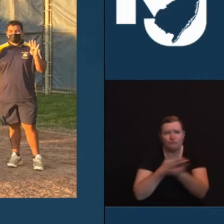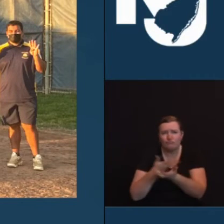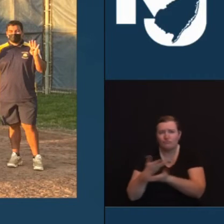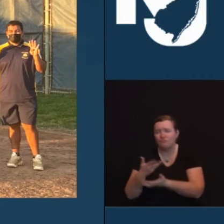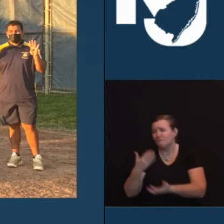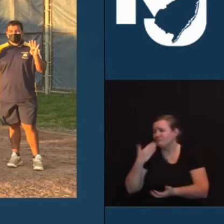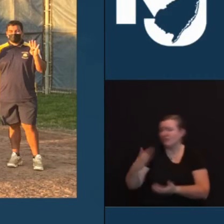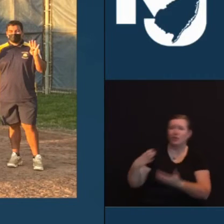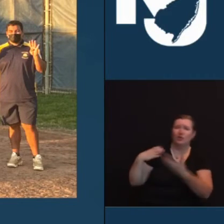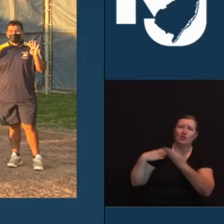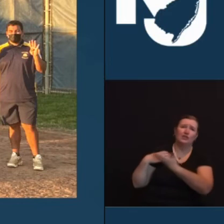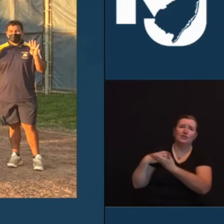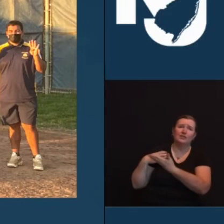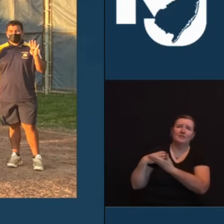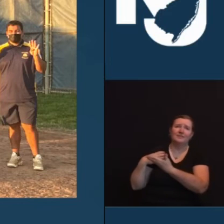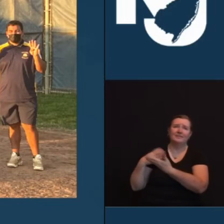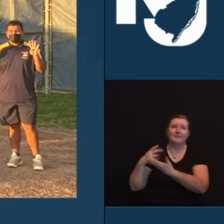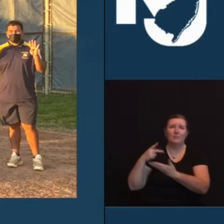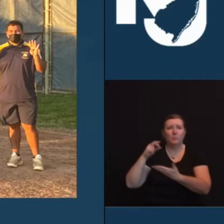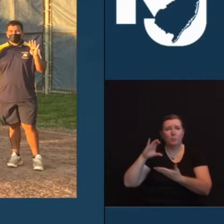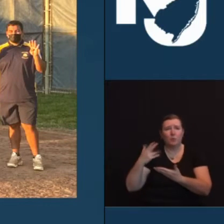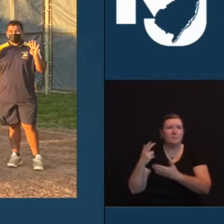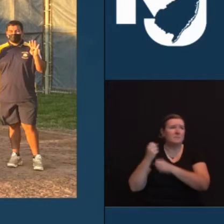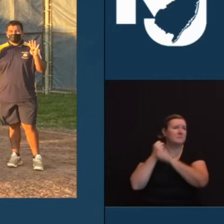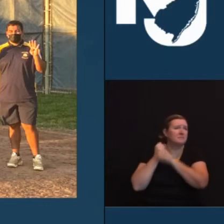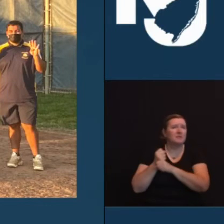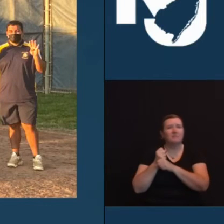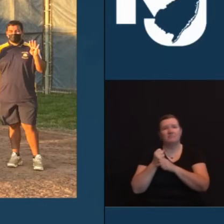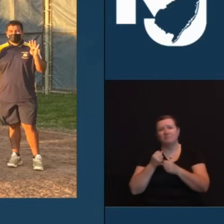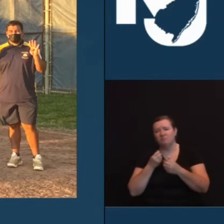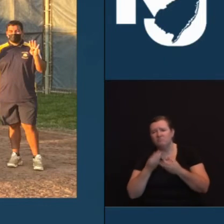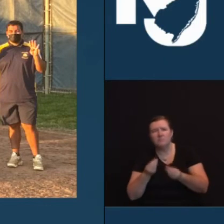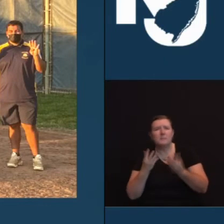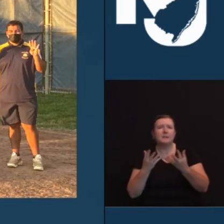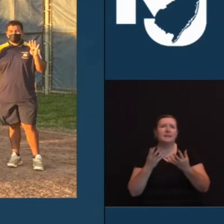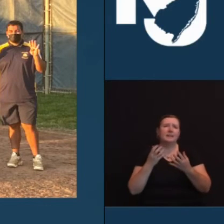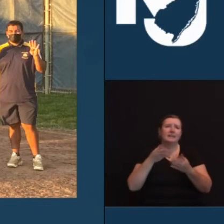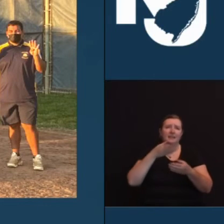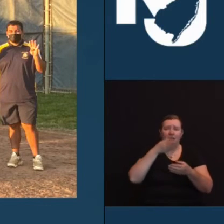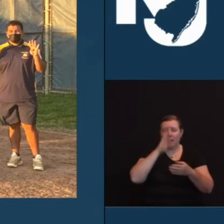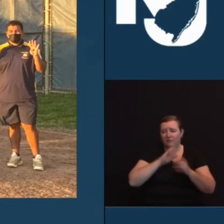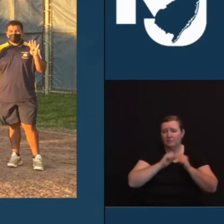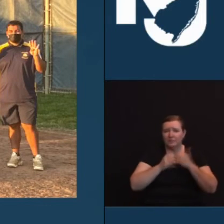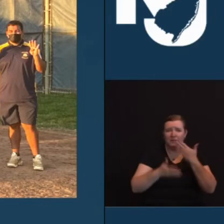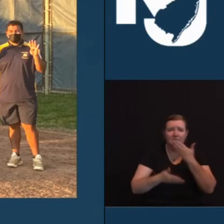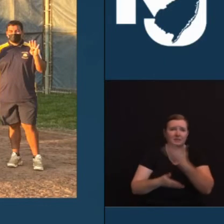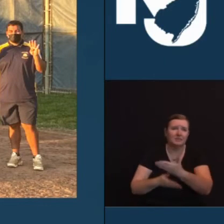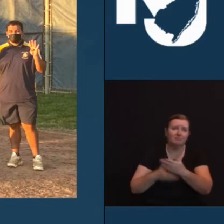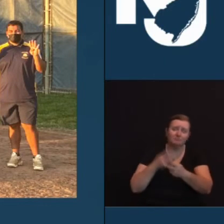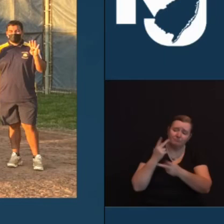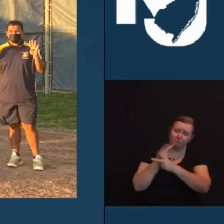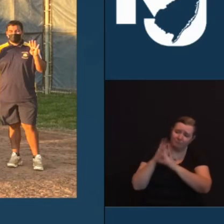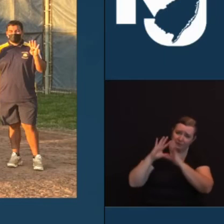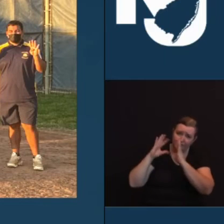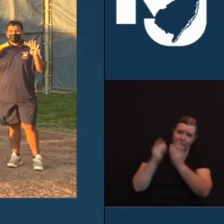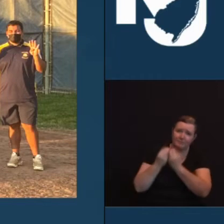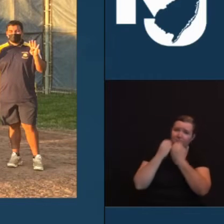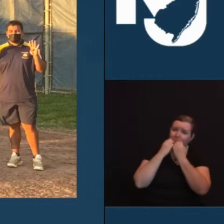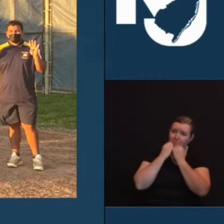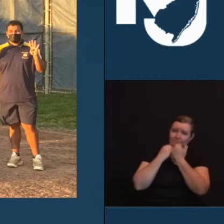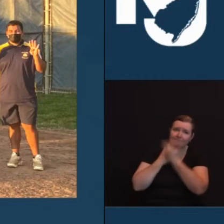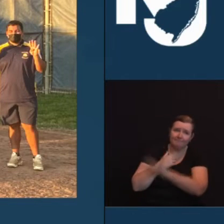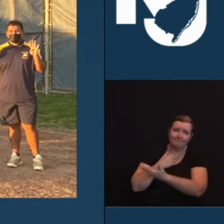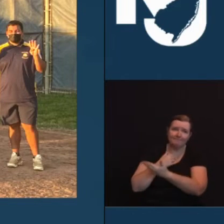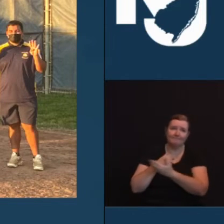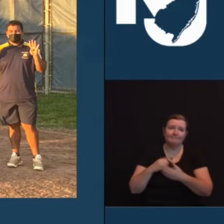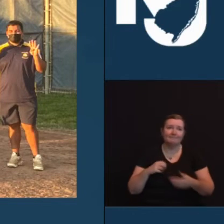being a role model for so many. May God bless him and watch over him and his family. And the Stallions, by the way, are going to remain in good hands